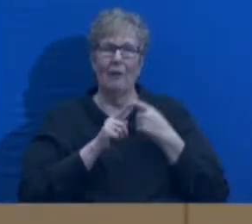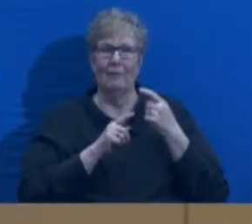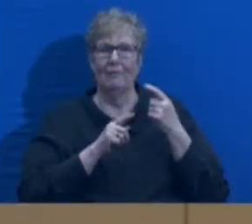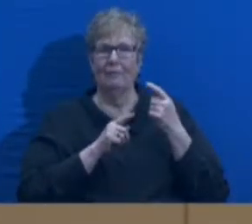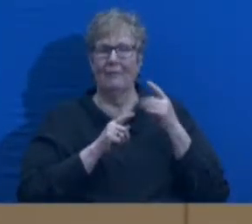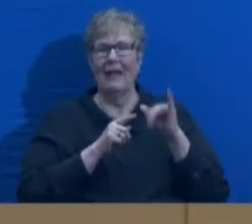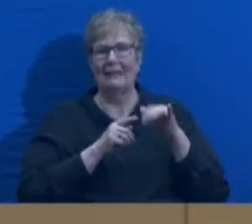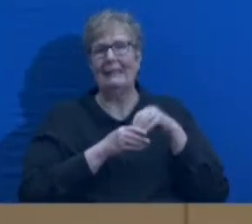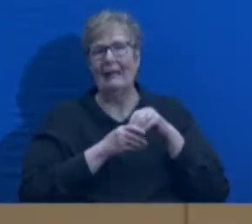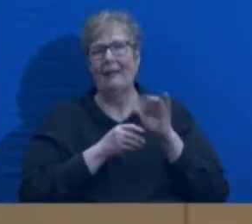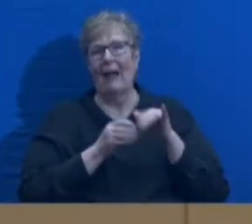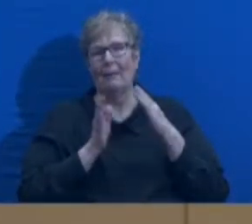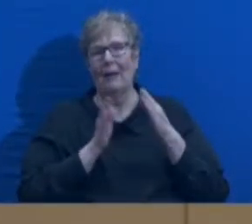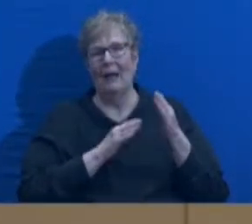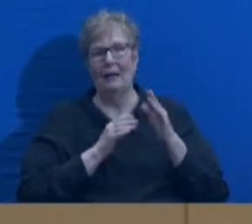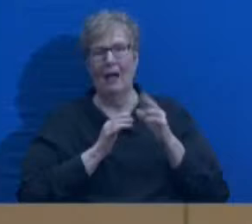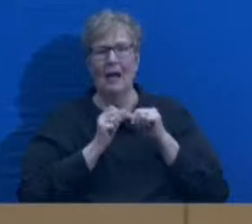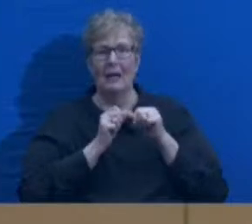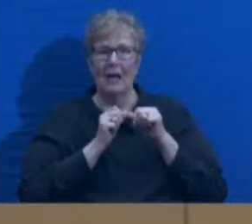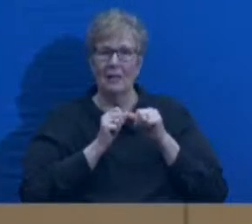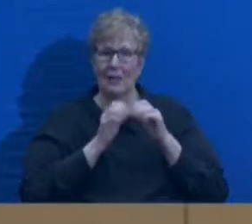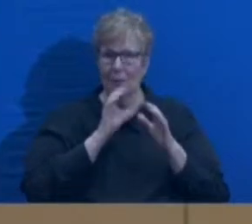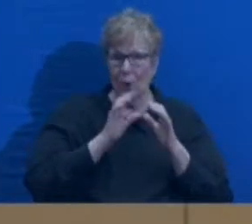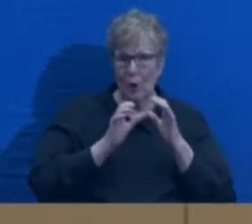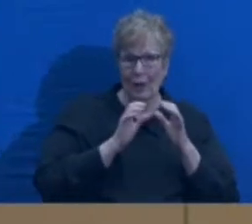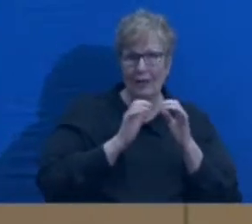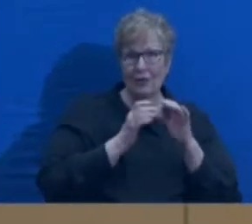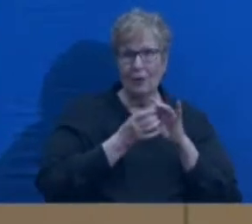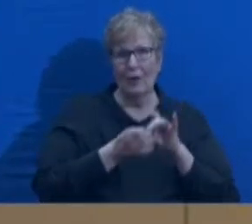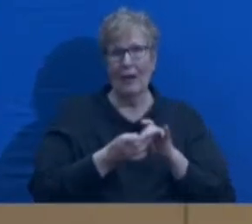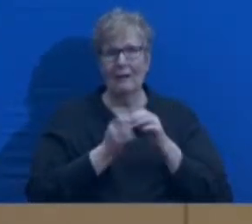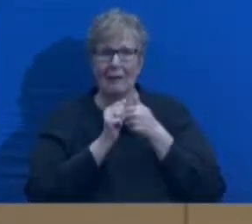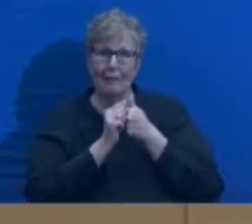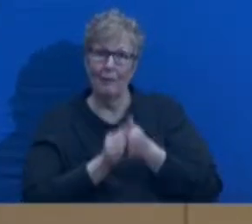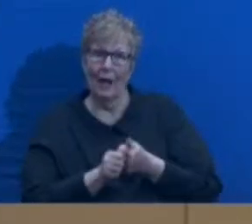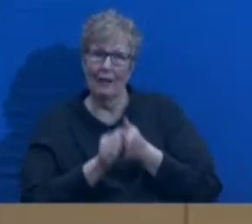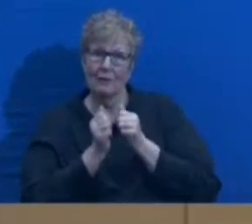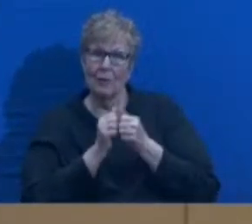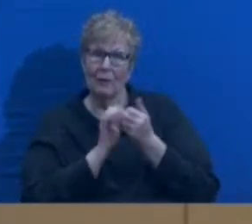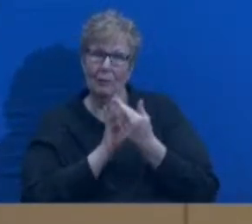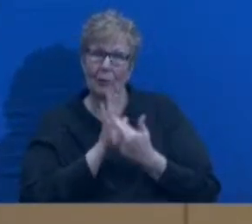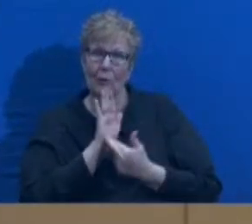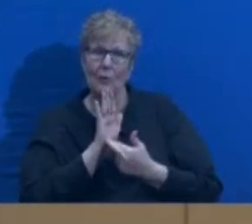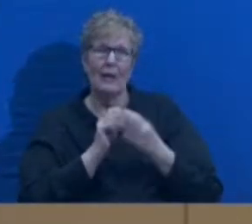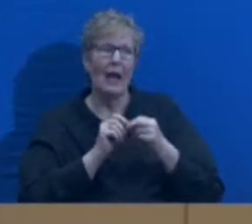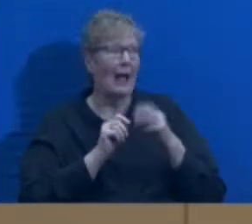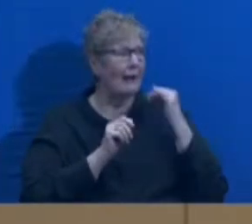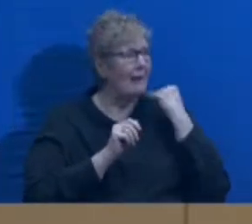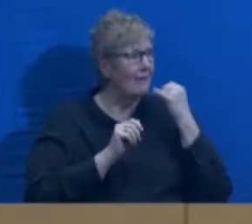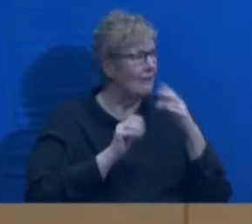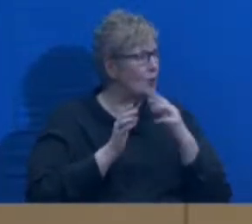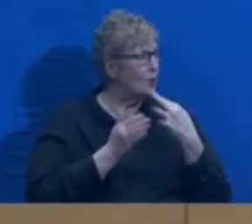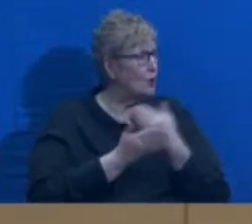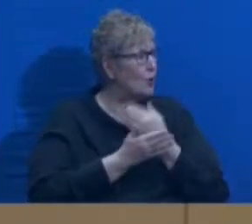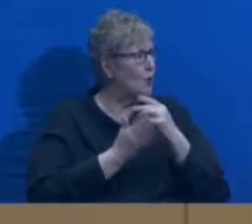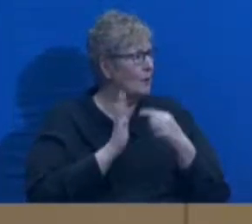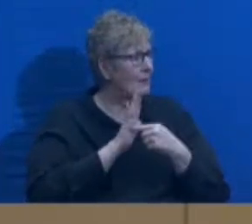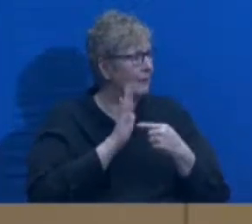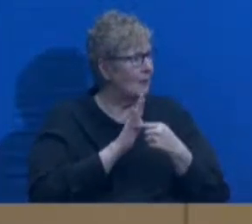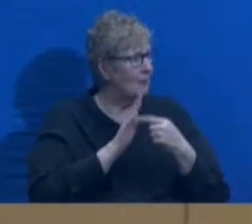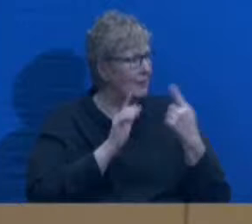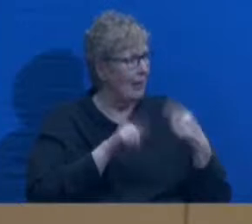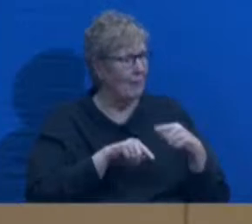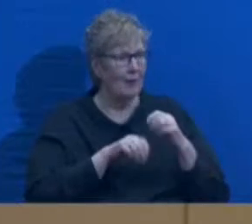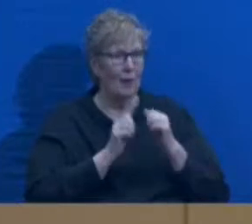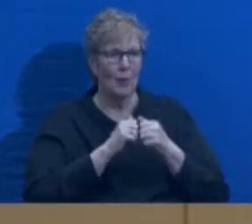earlier. Constant communication regarding compliance and the reporting of new symptoms is happening with